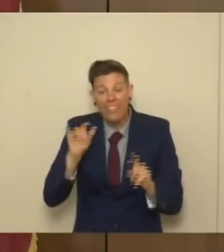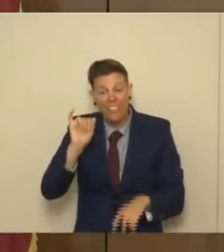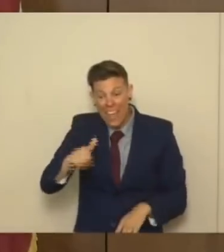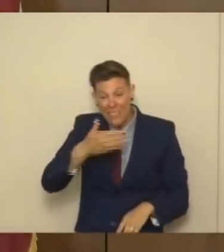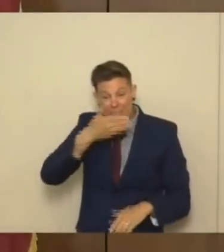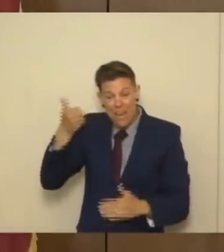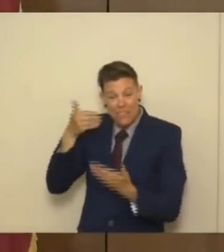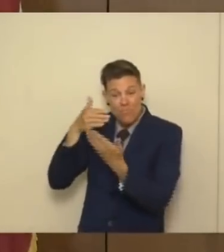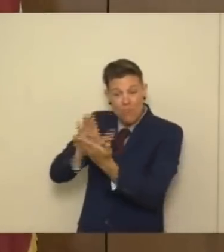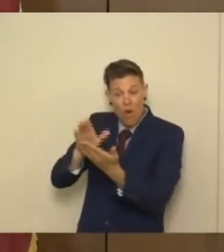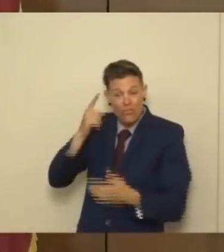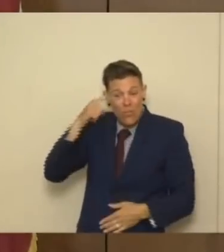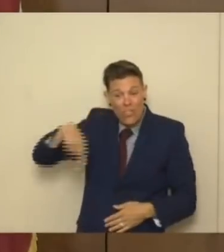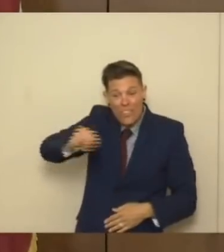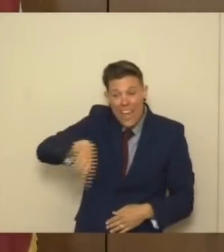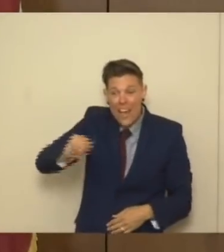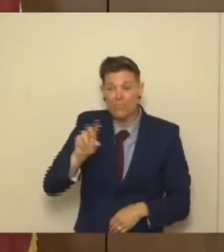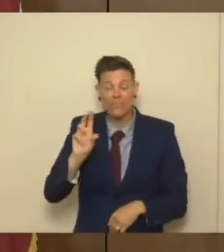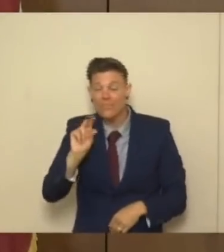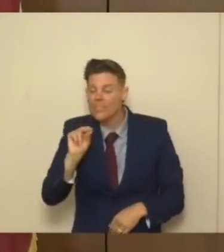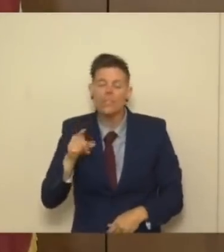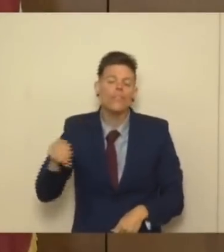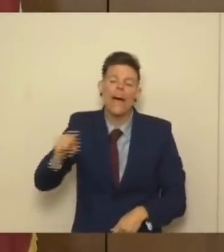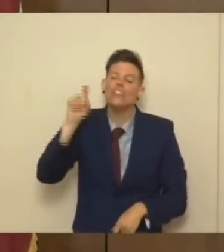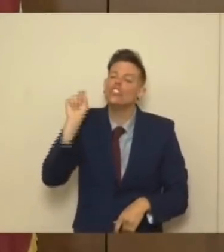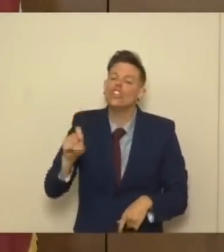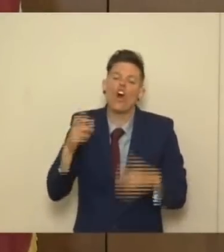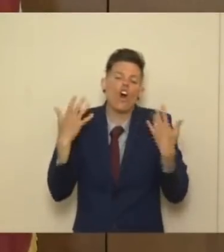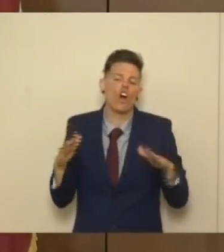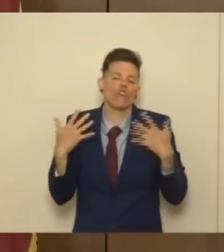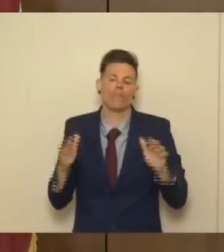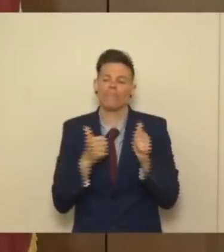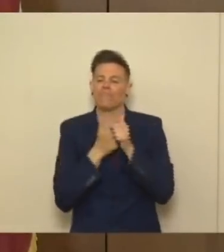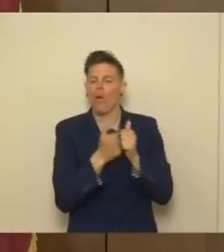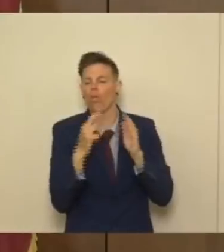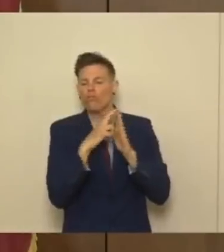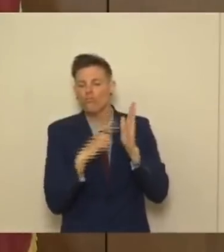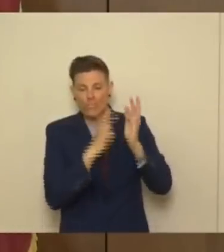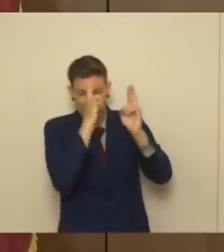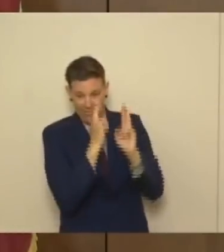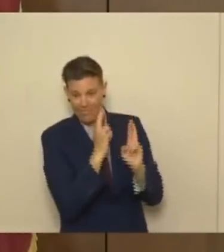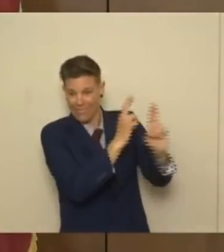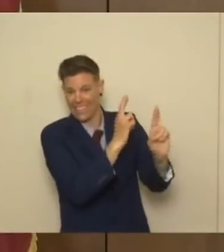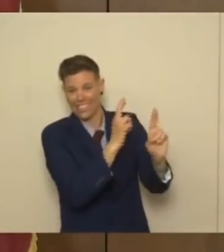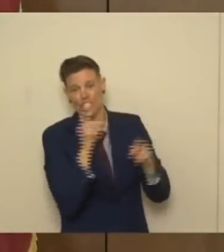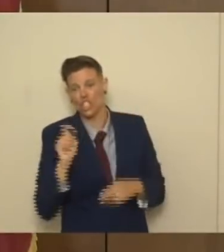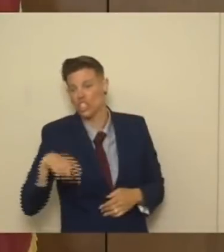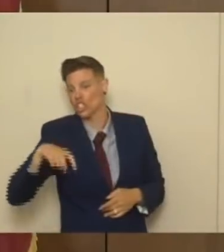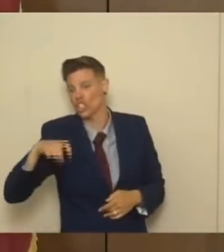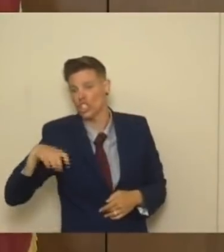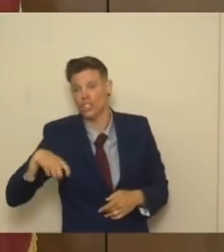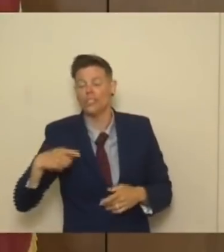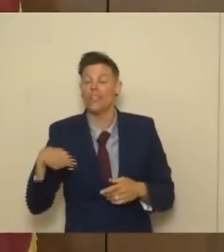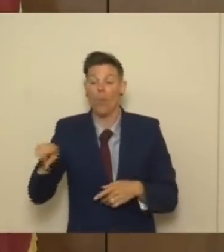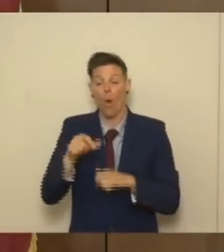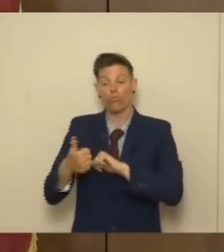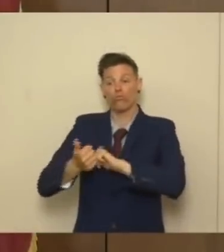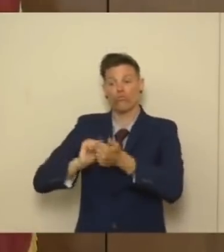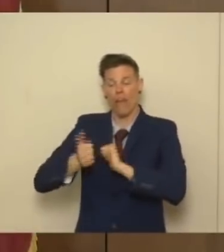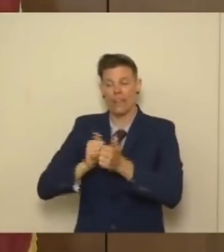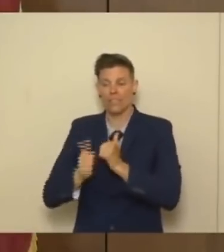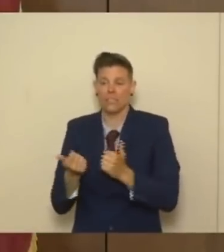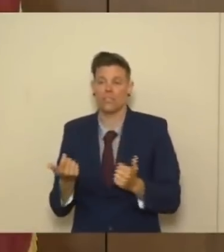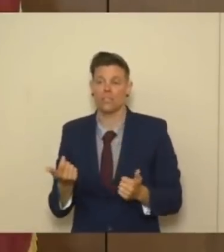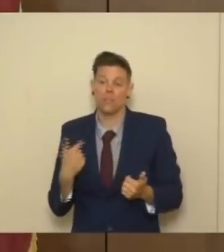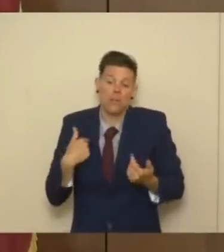That raceway is basically saying to every other business, I don't care about COVID, I don't care about people's public safety,